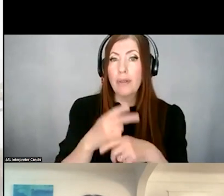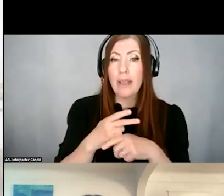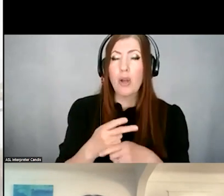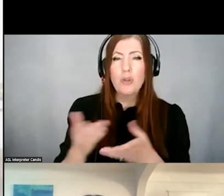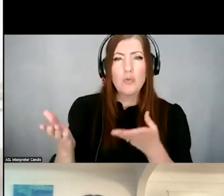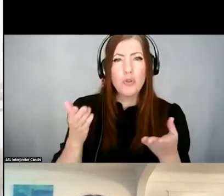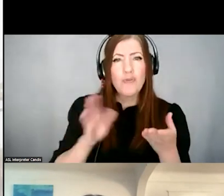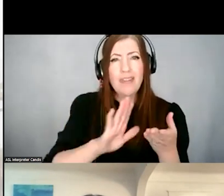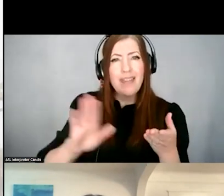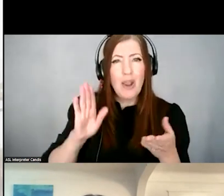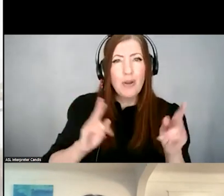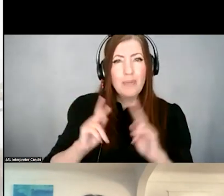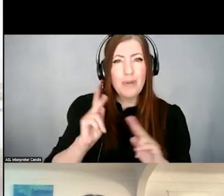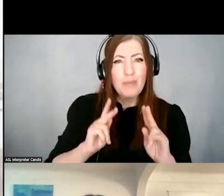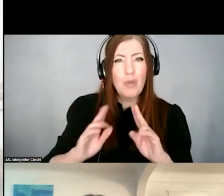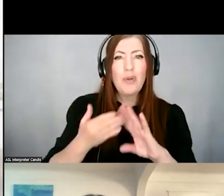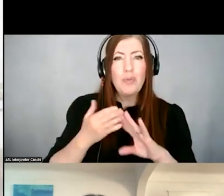communities, their populations.